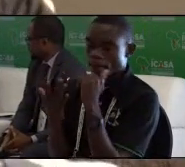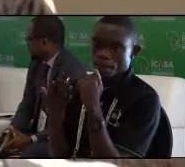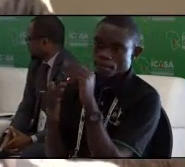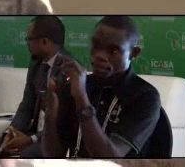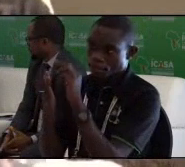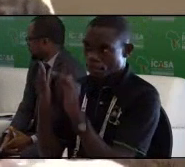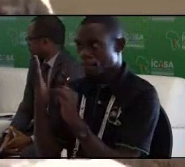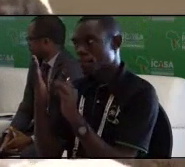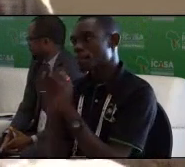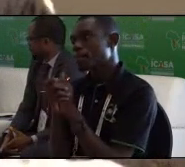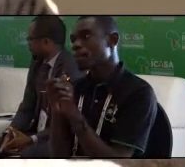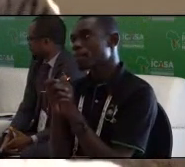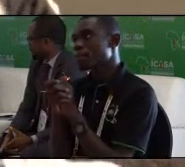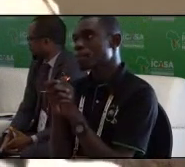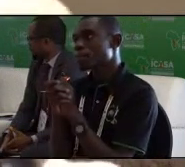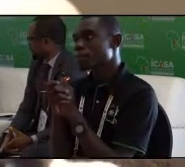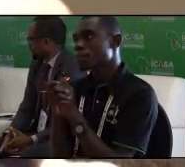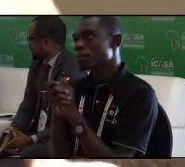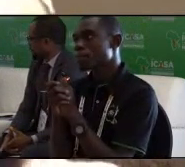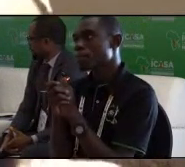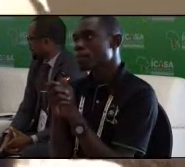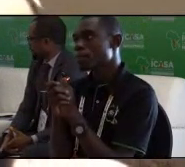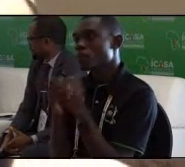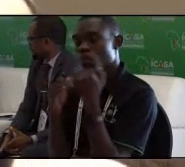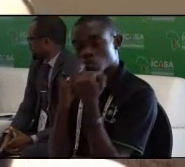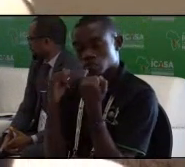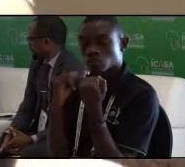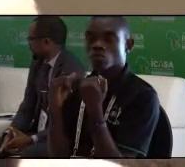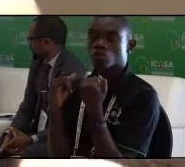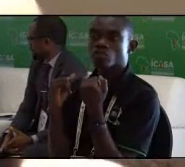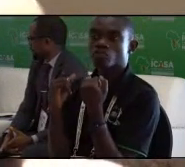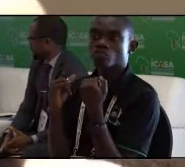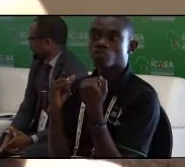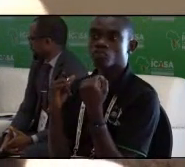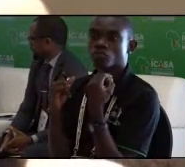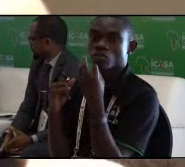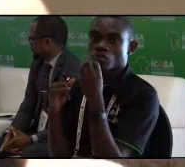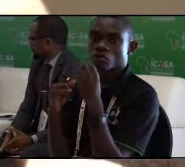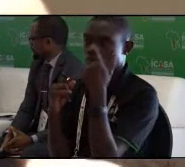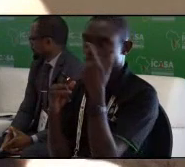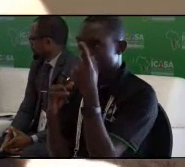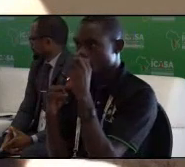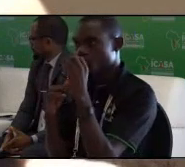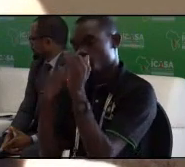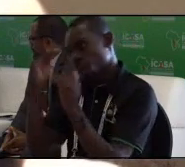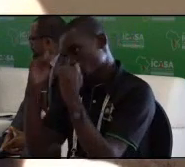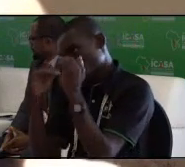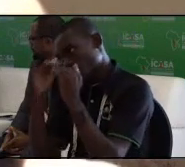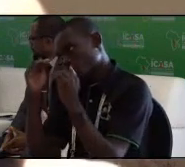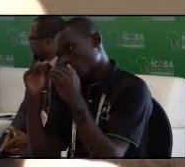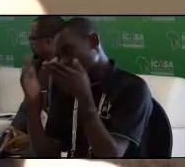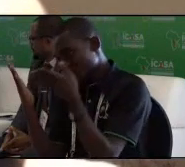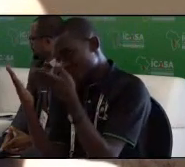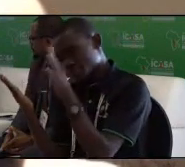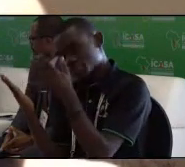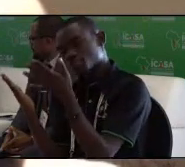do studies, come to do particular interventions. So the 37 doesn't apply because you're just looking